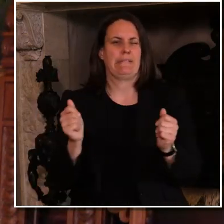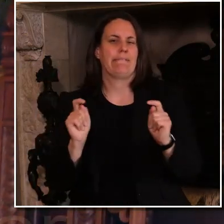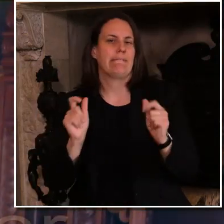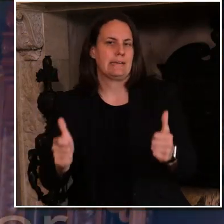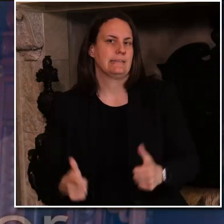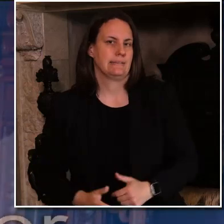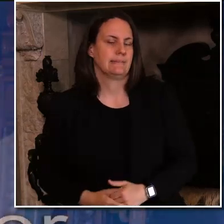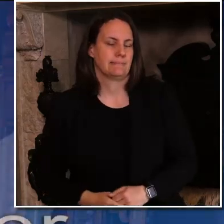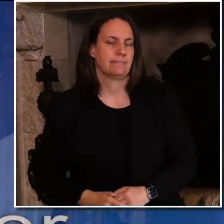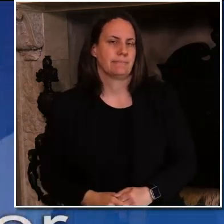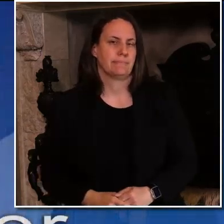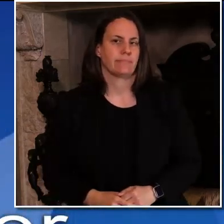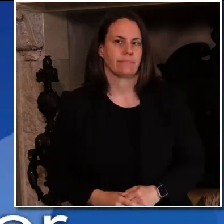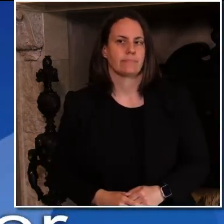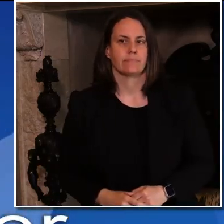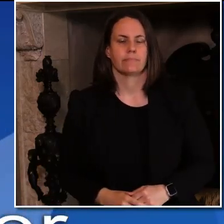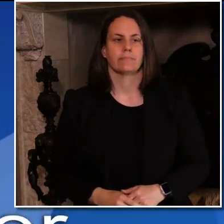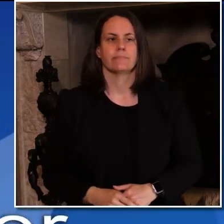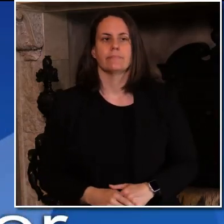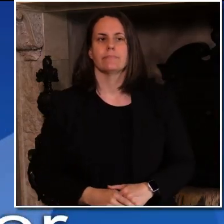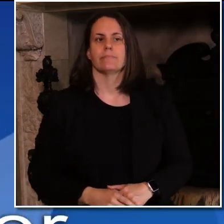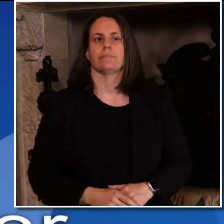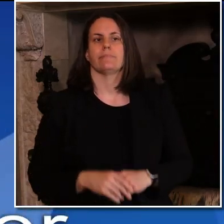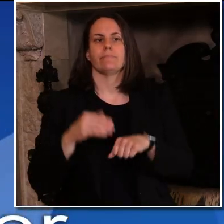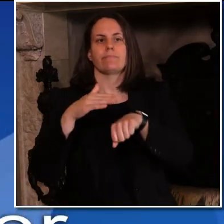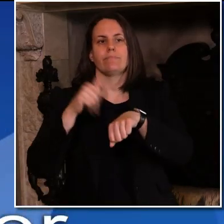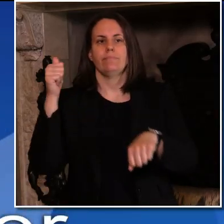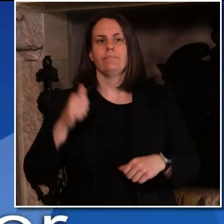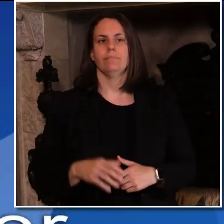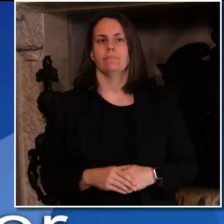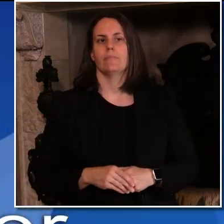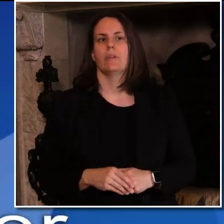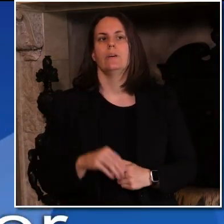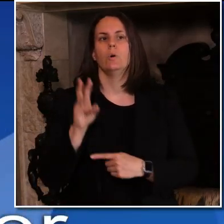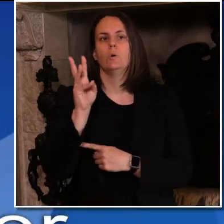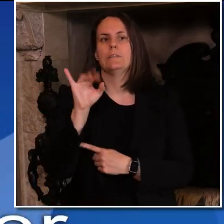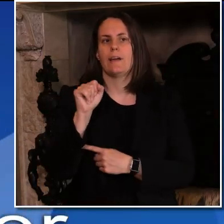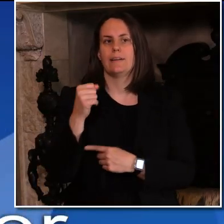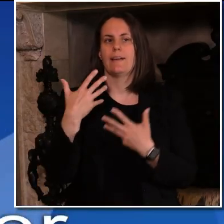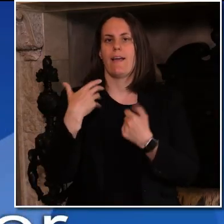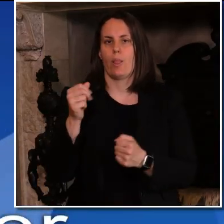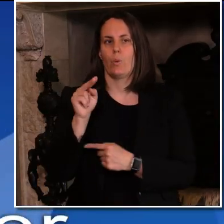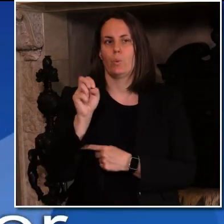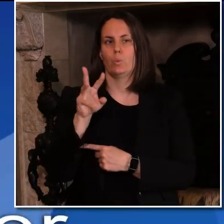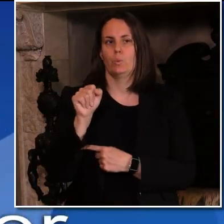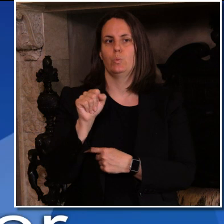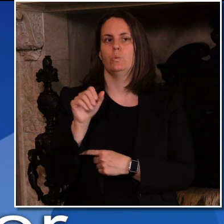Thank you, Adam. Now to Sean Kirkby from Wisconsin Health News. Sean.